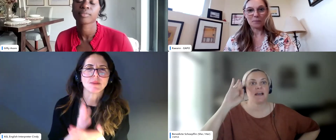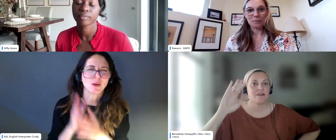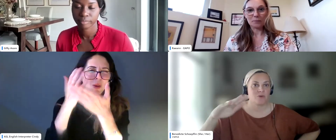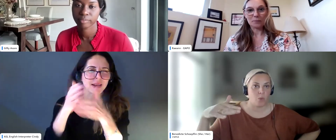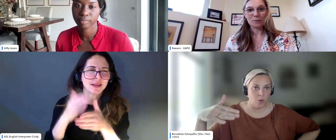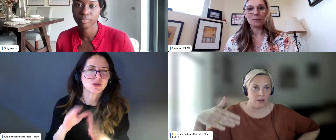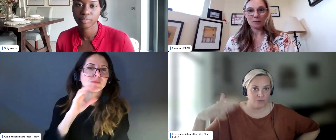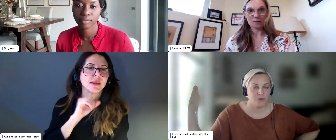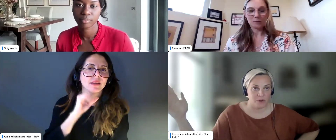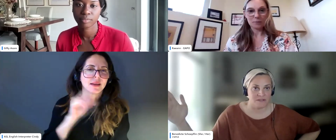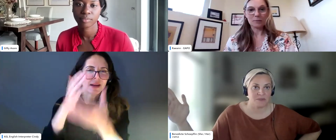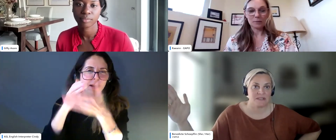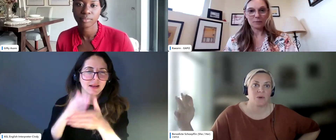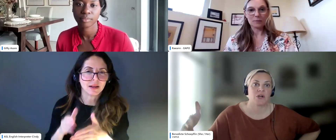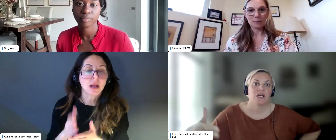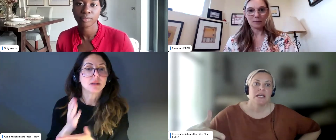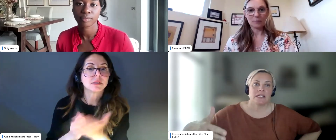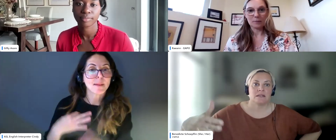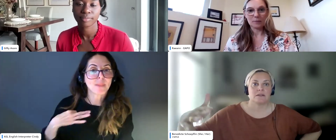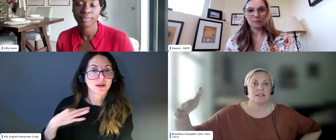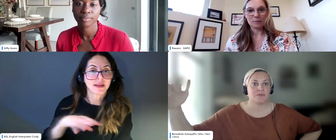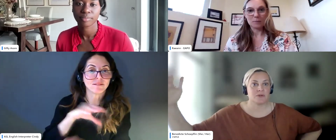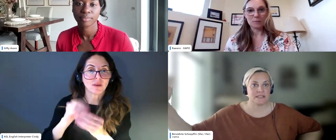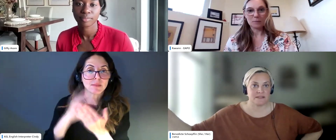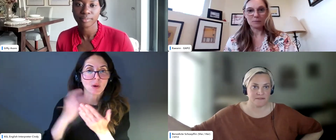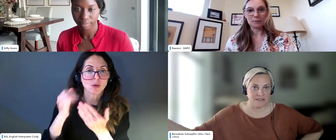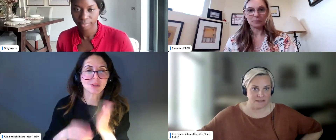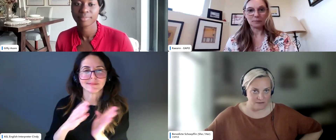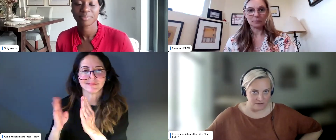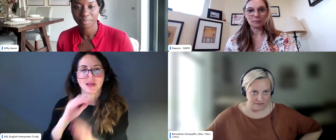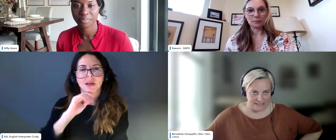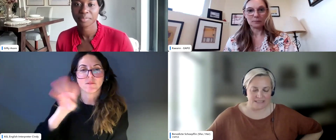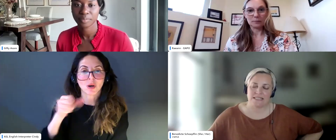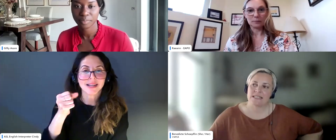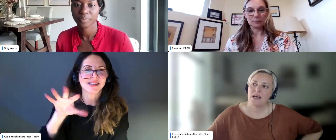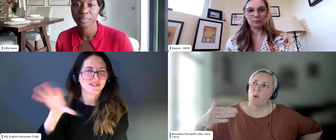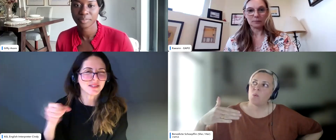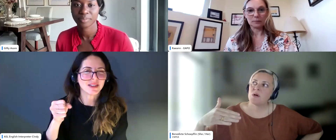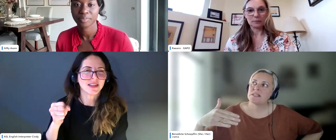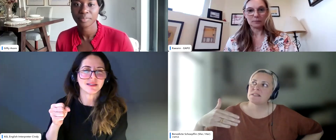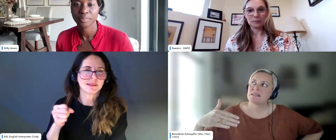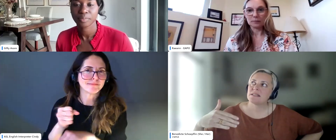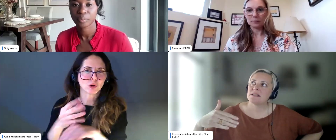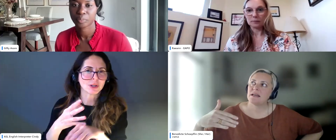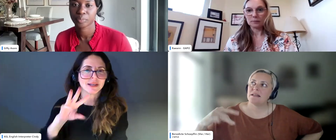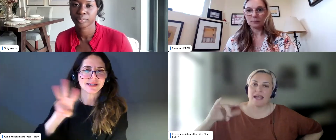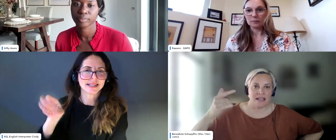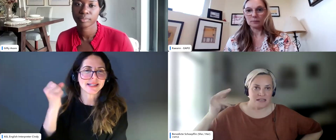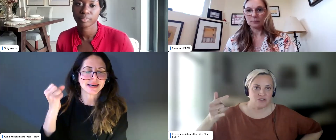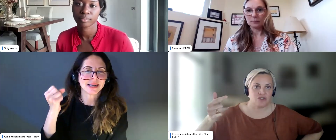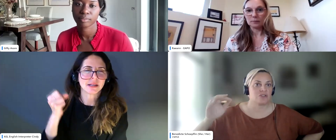did have a few participants that were in their late 40s, late 50s, and early 60s. Was